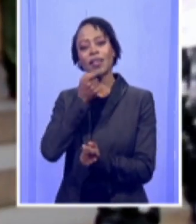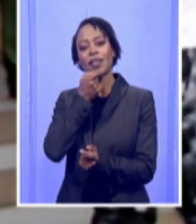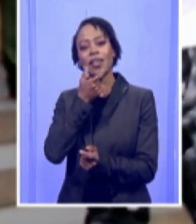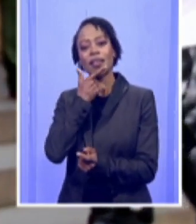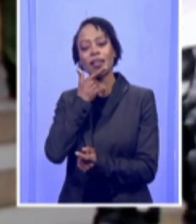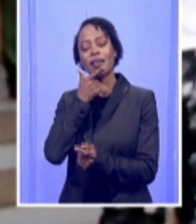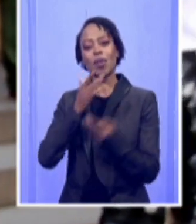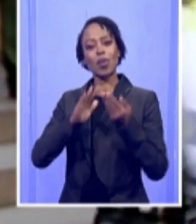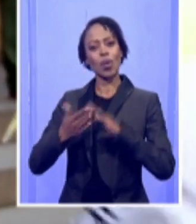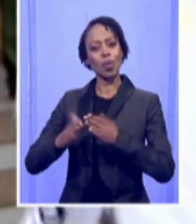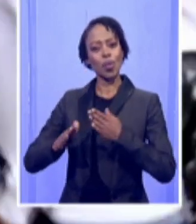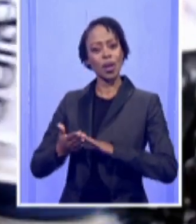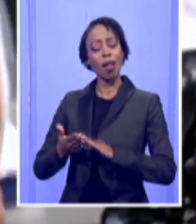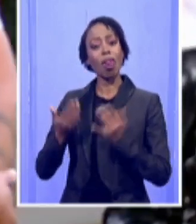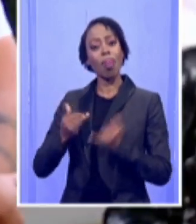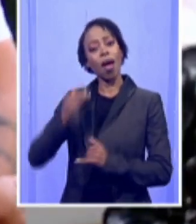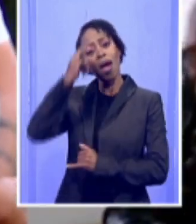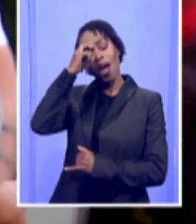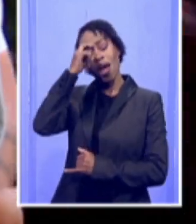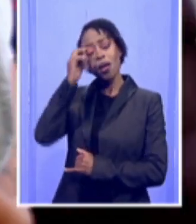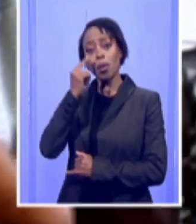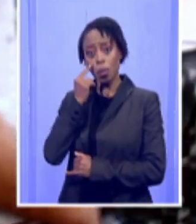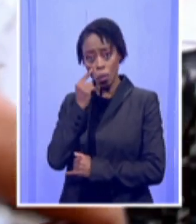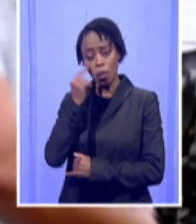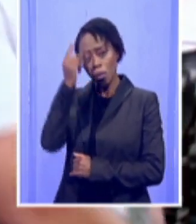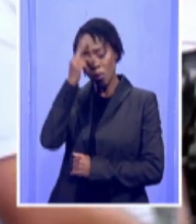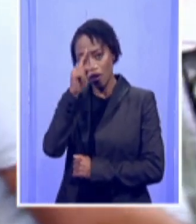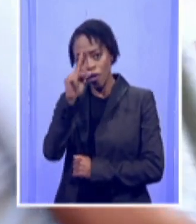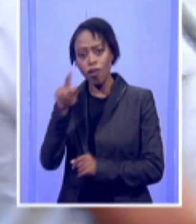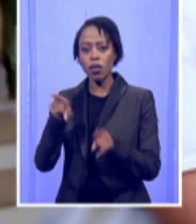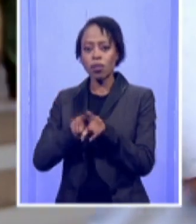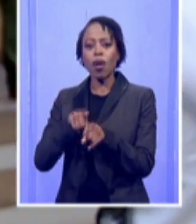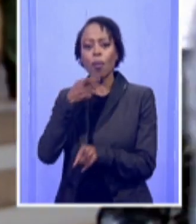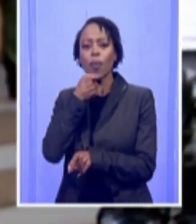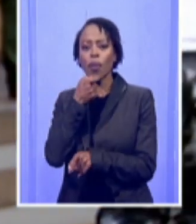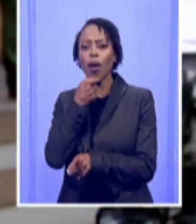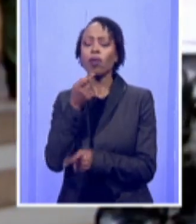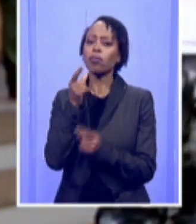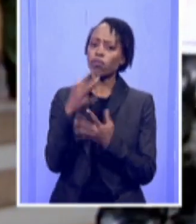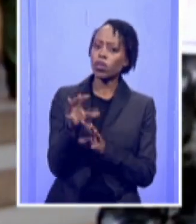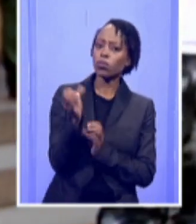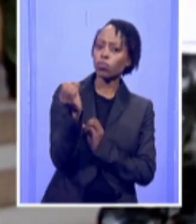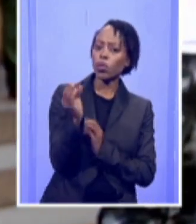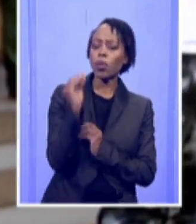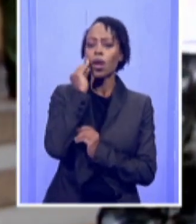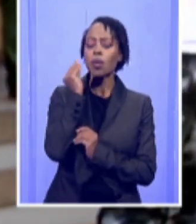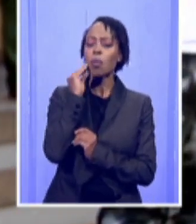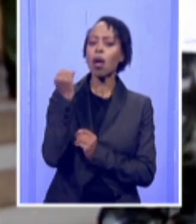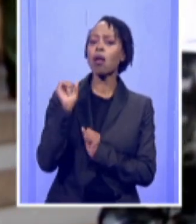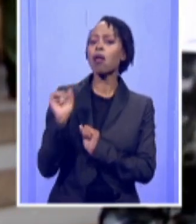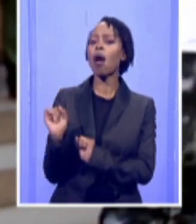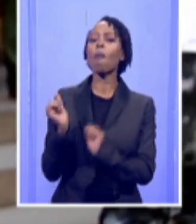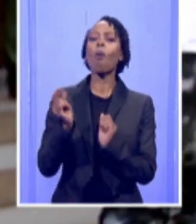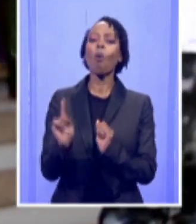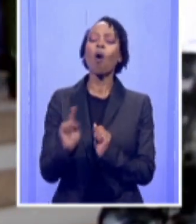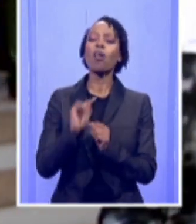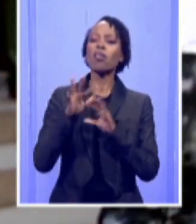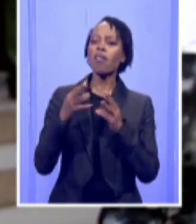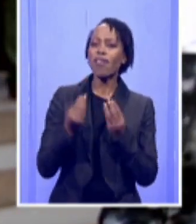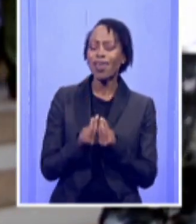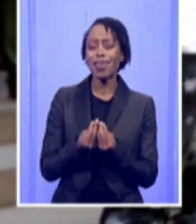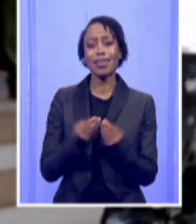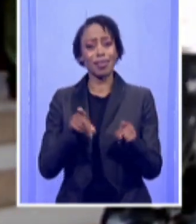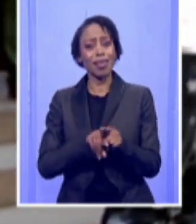that case, there were expert witnesses who were professors who were also gay, who spoke about their experiences as being gay and so forth, and